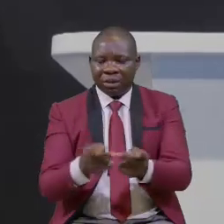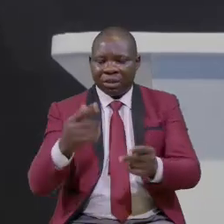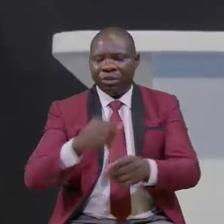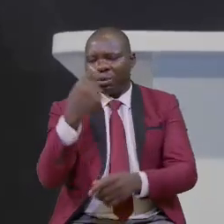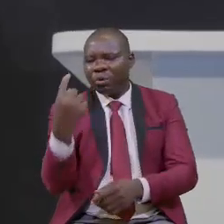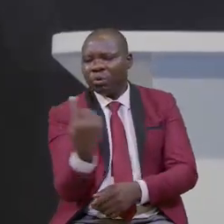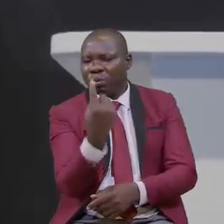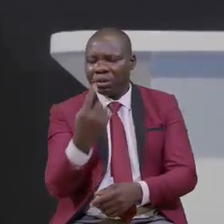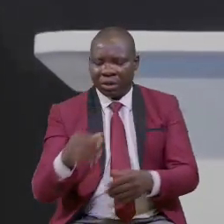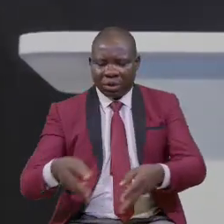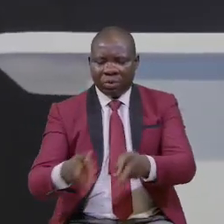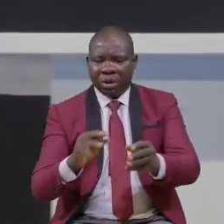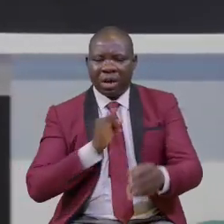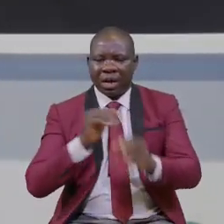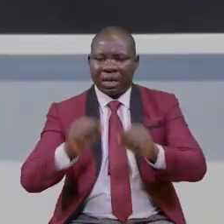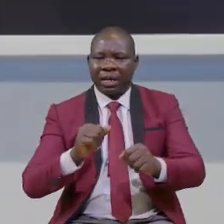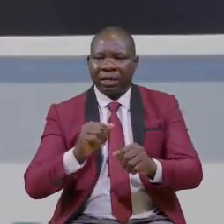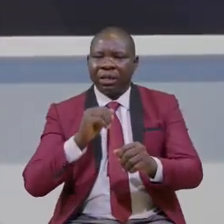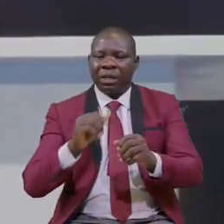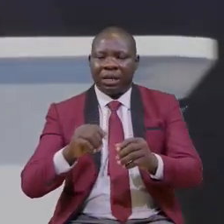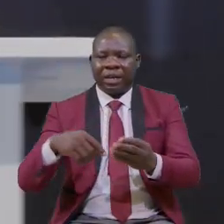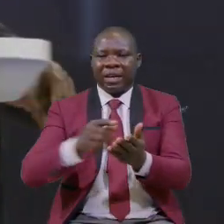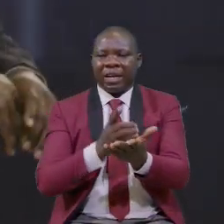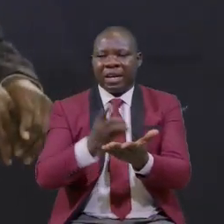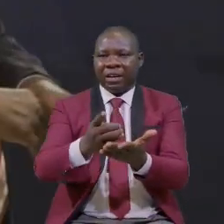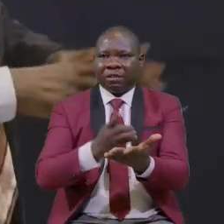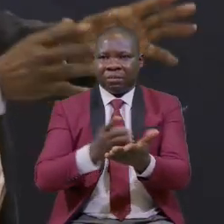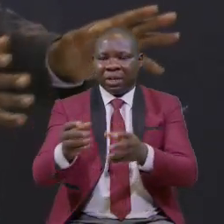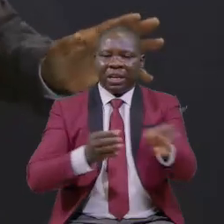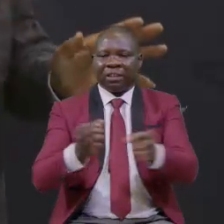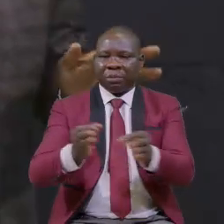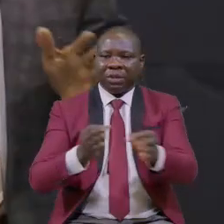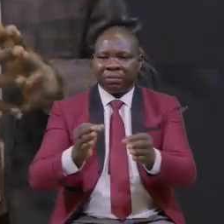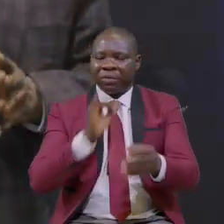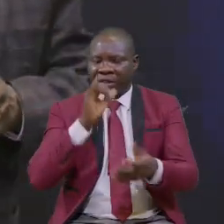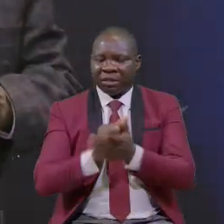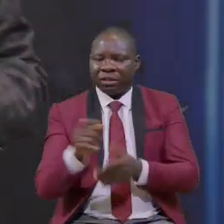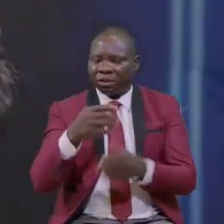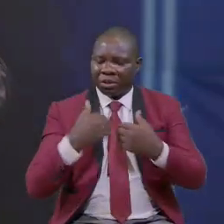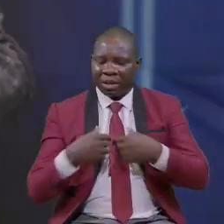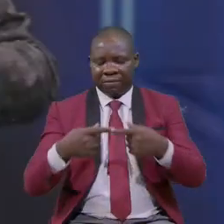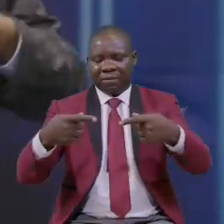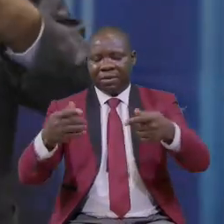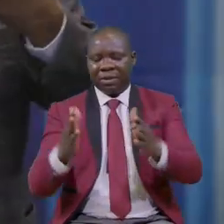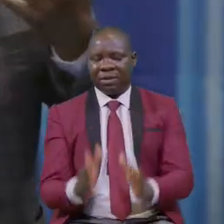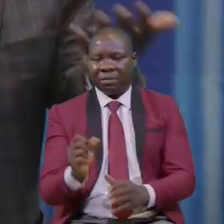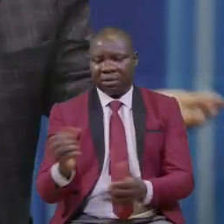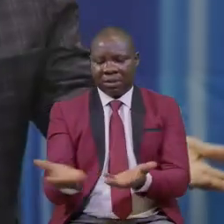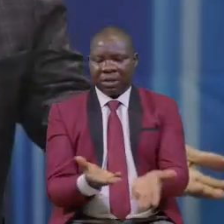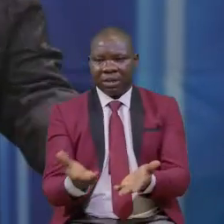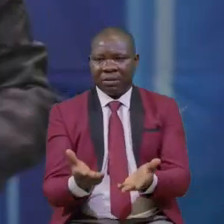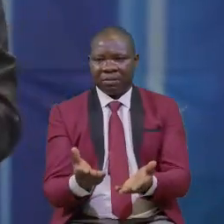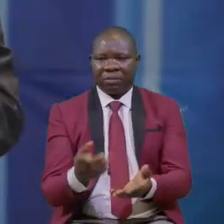explain is that, you know, you have enemies here. You have,